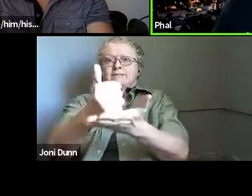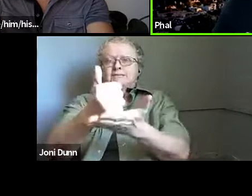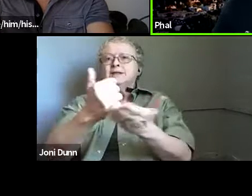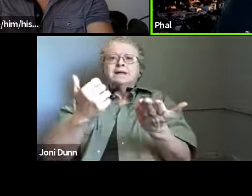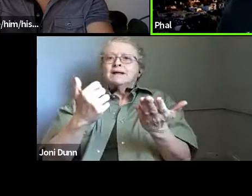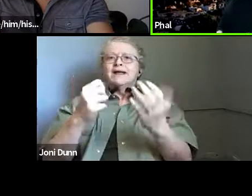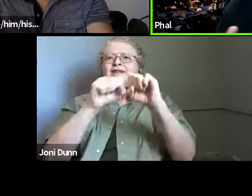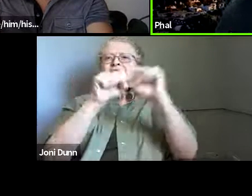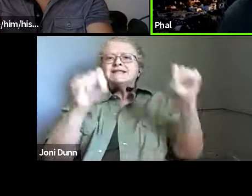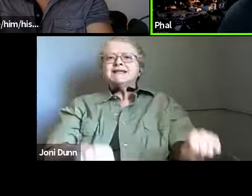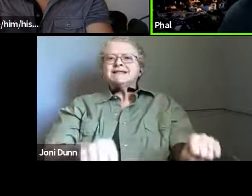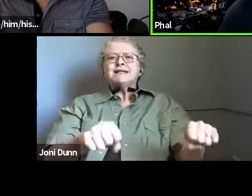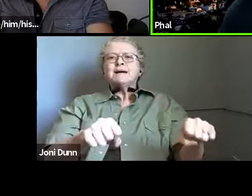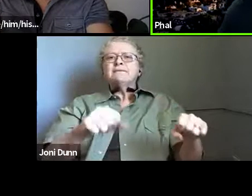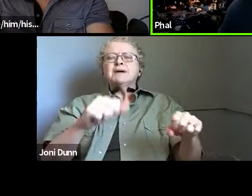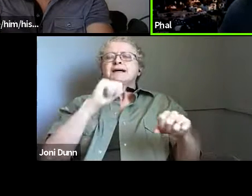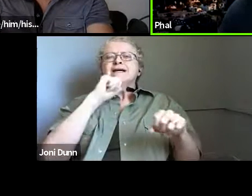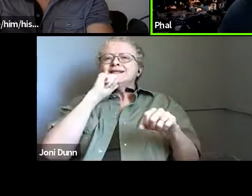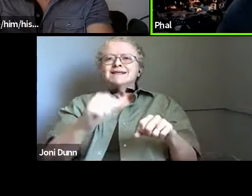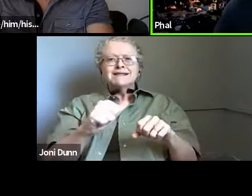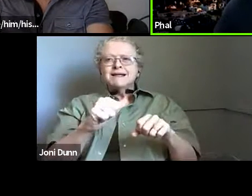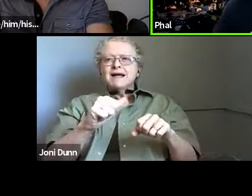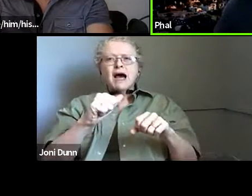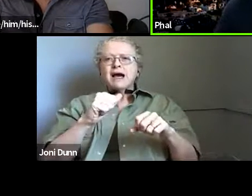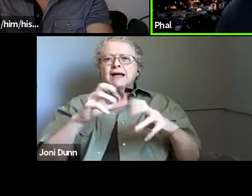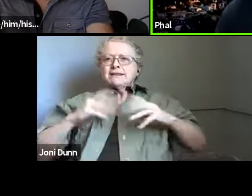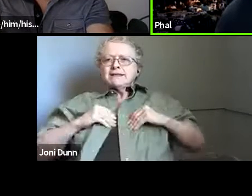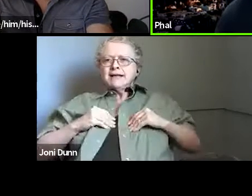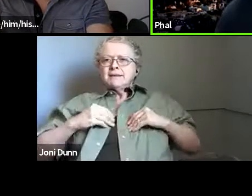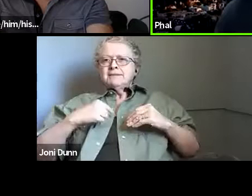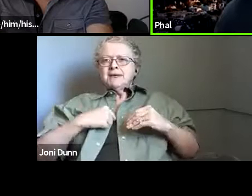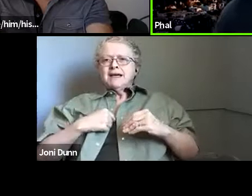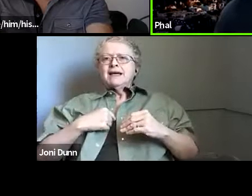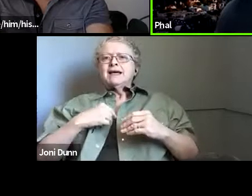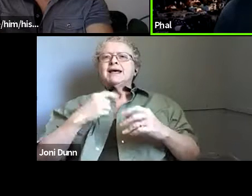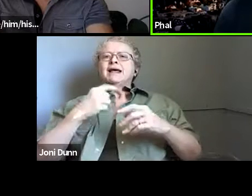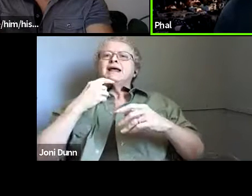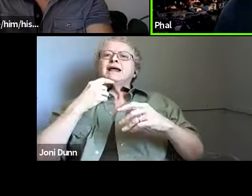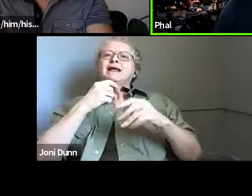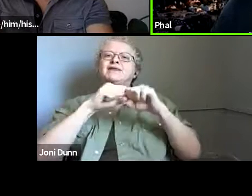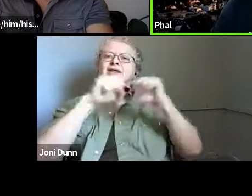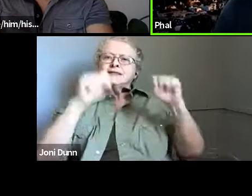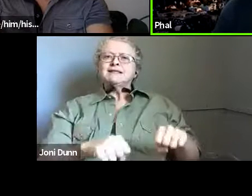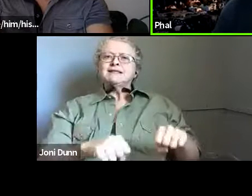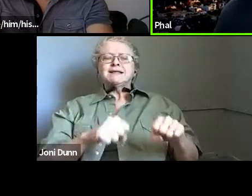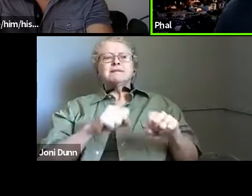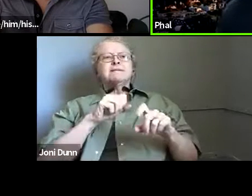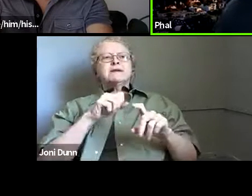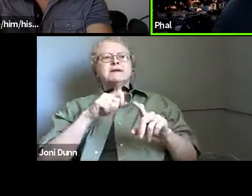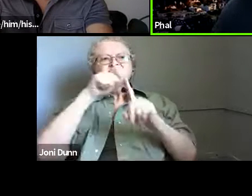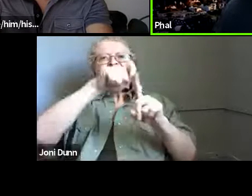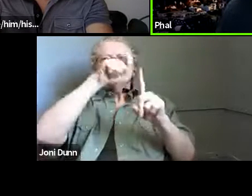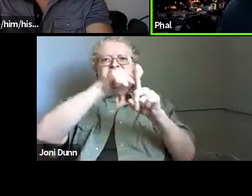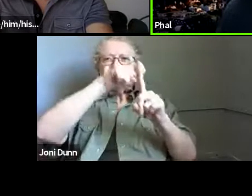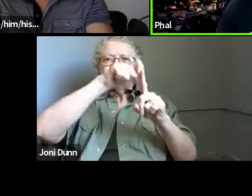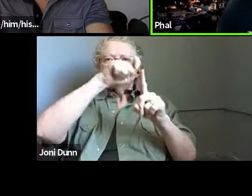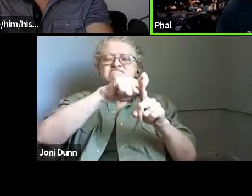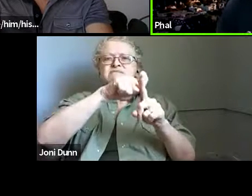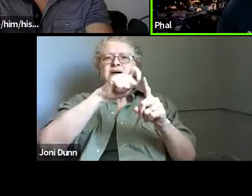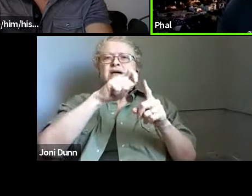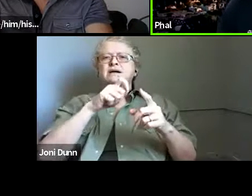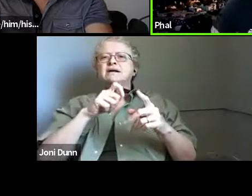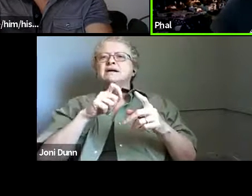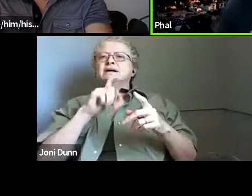did not embrace me. The system suppressed me. The system oppressed me. The system harassed me when I stepped out of the house. If I was out late at night, I was always getting pulled